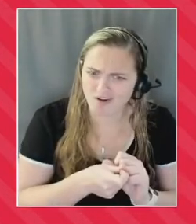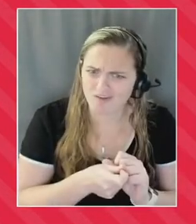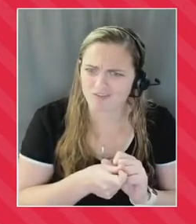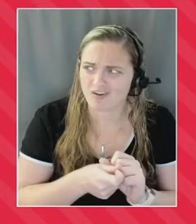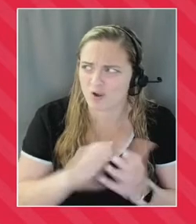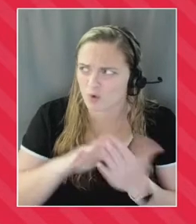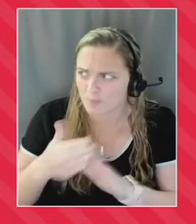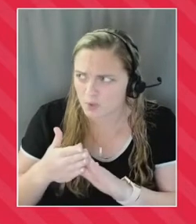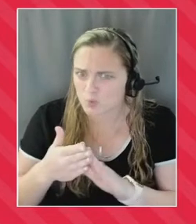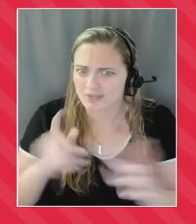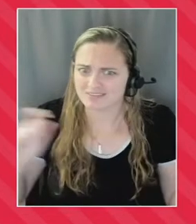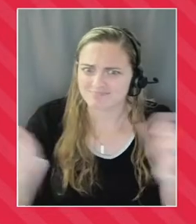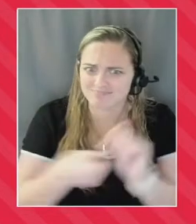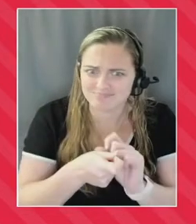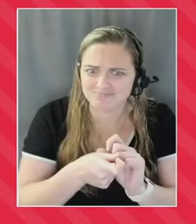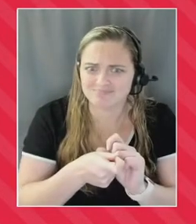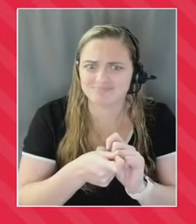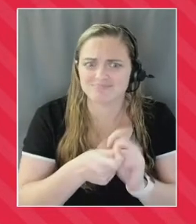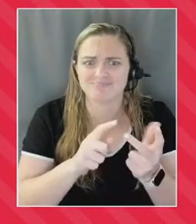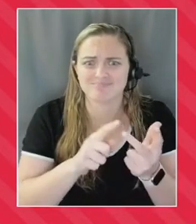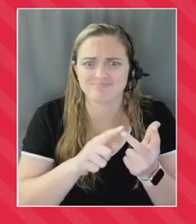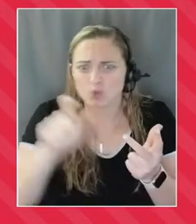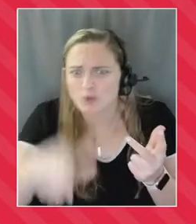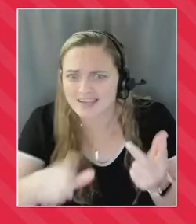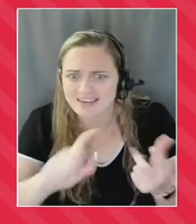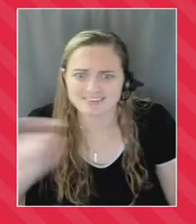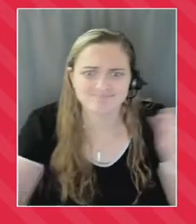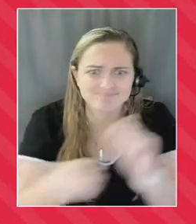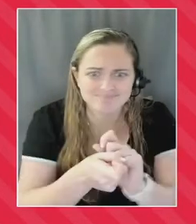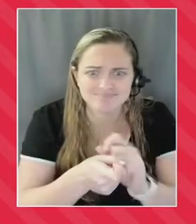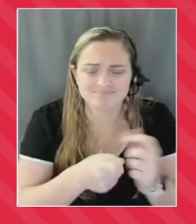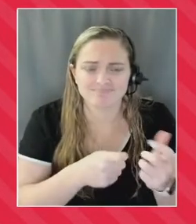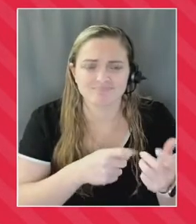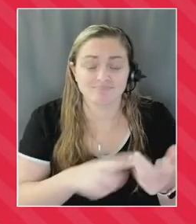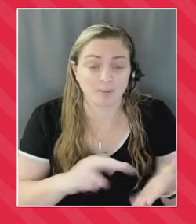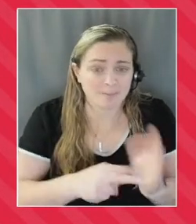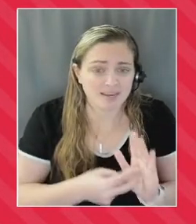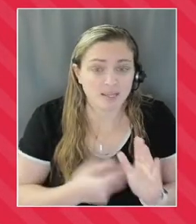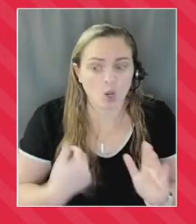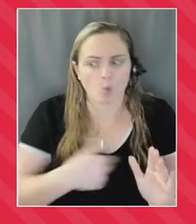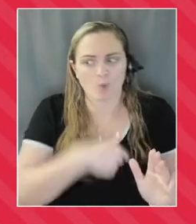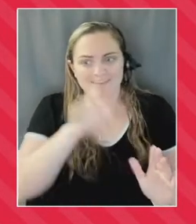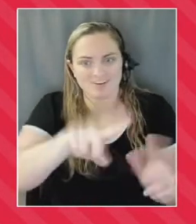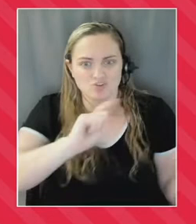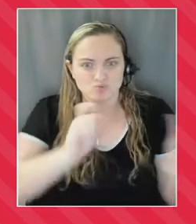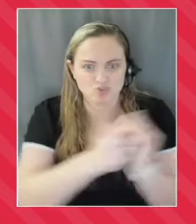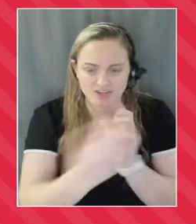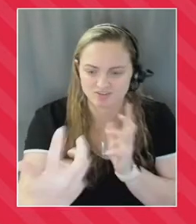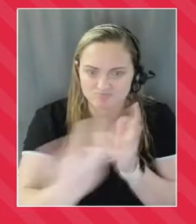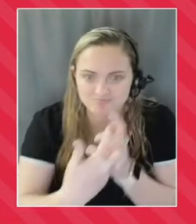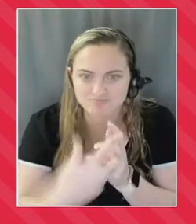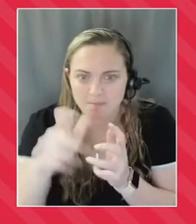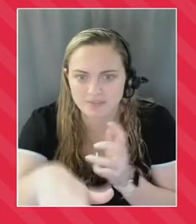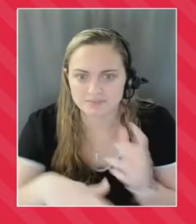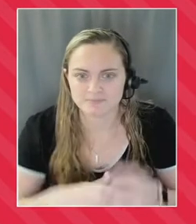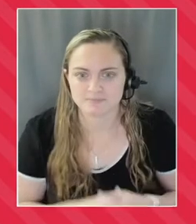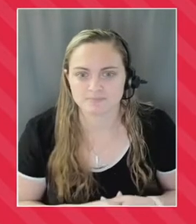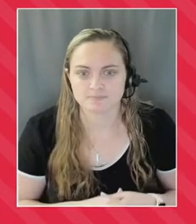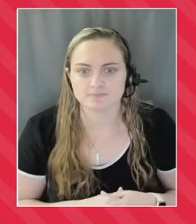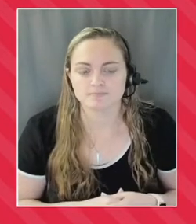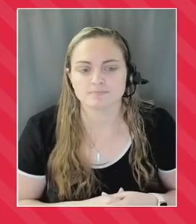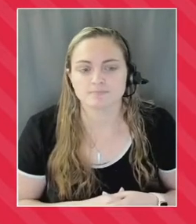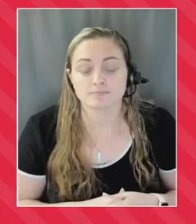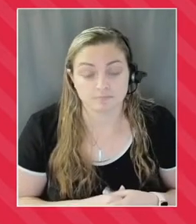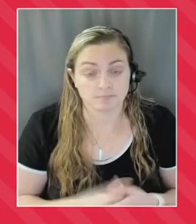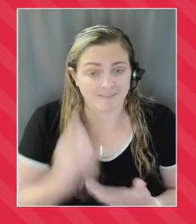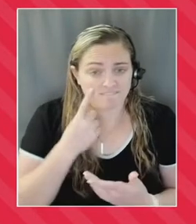Our communities are different. Their needs are different. And so therefore, we have to be different. And so to do that, we need